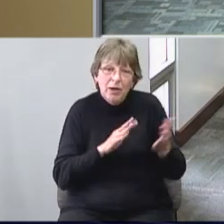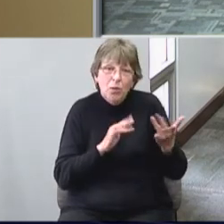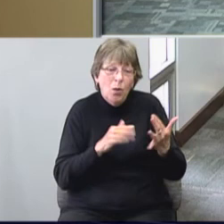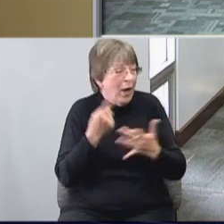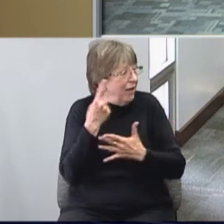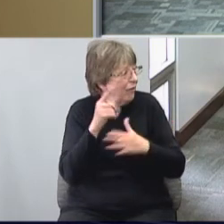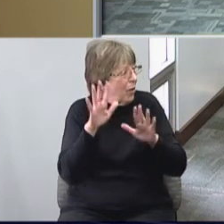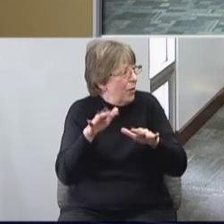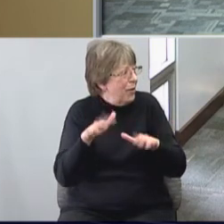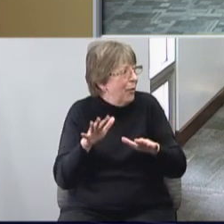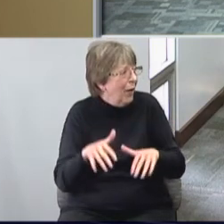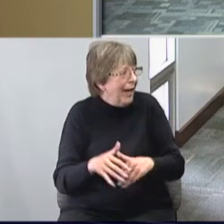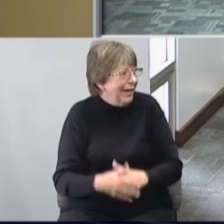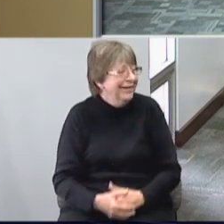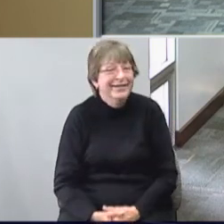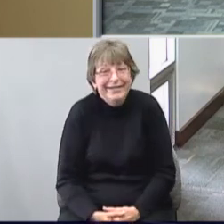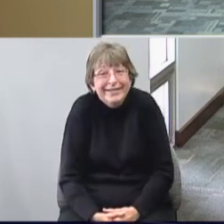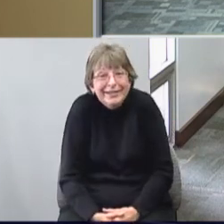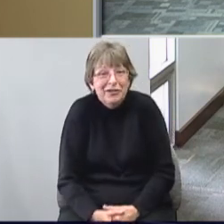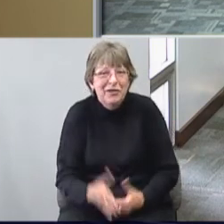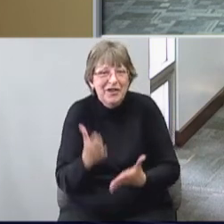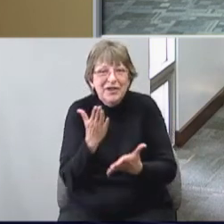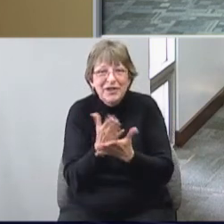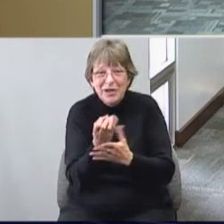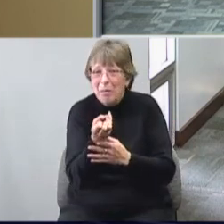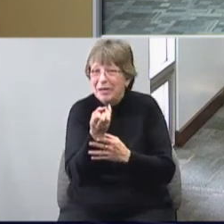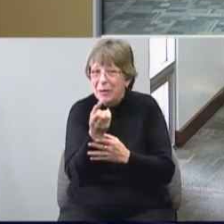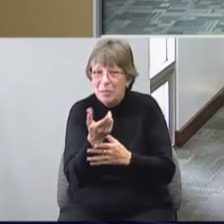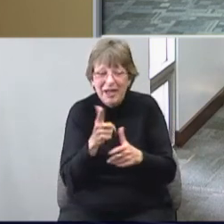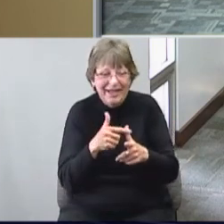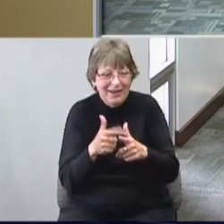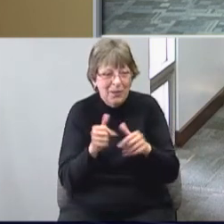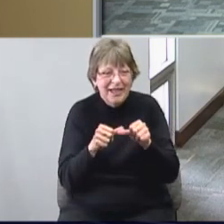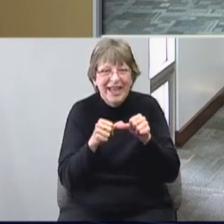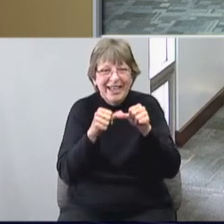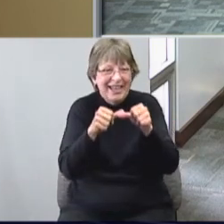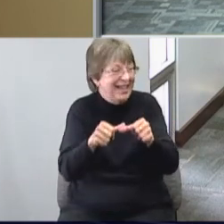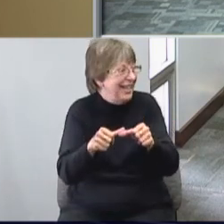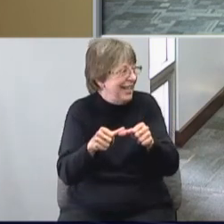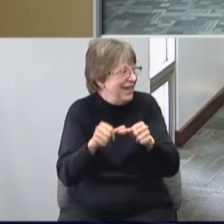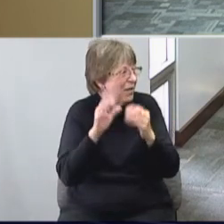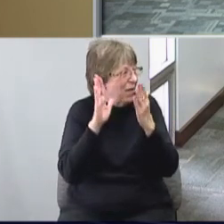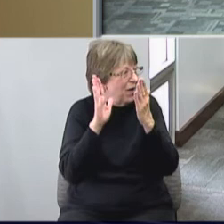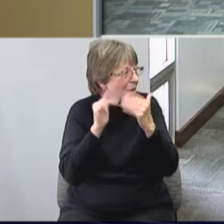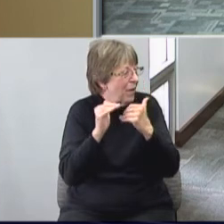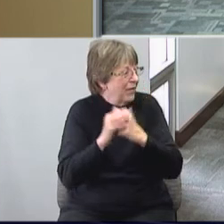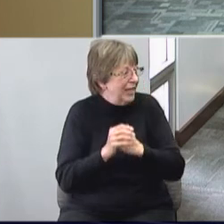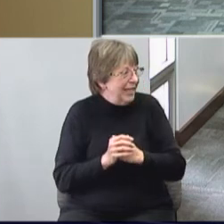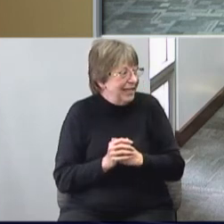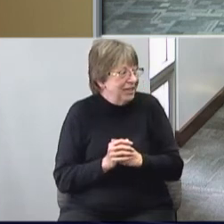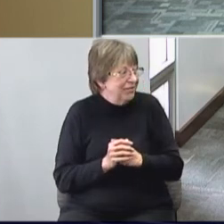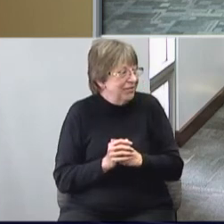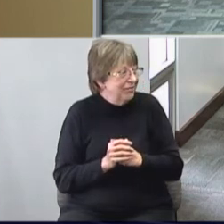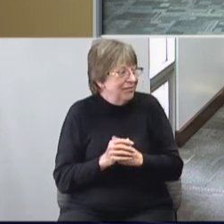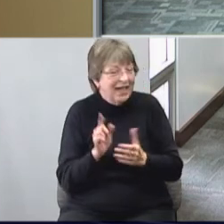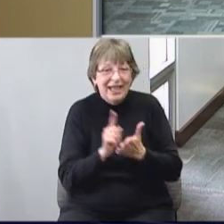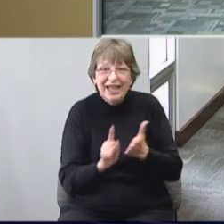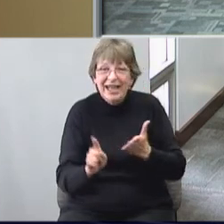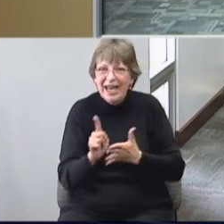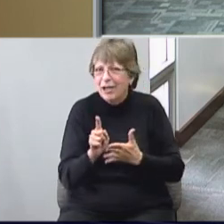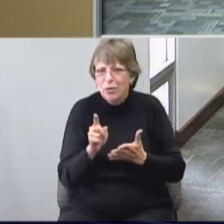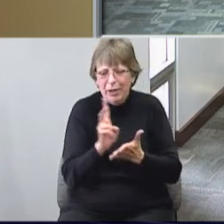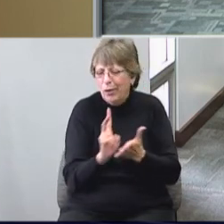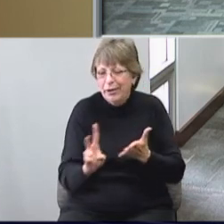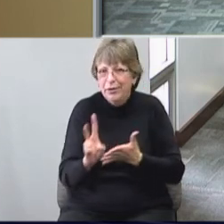rain to subside a little bit so we can continue. Hopefully, next week or the week